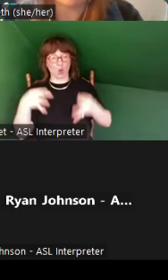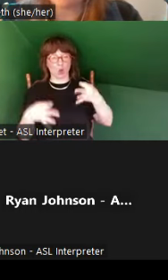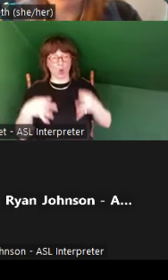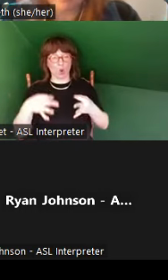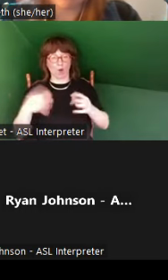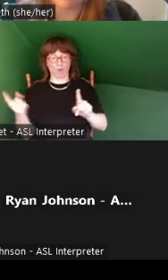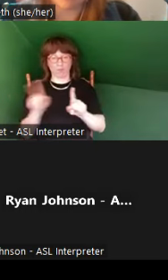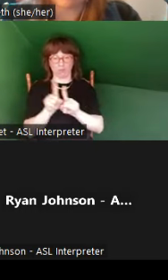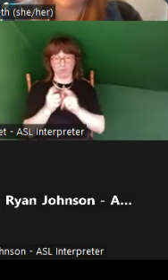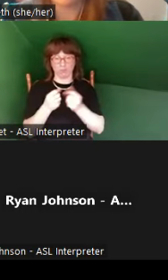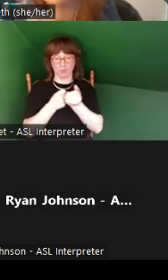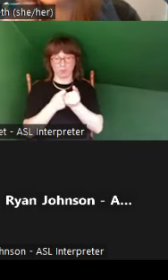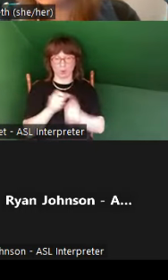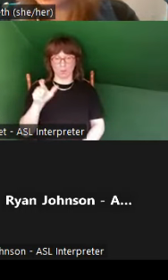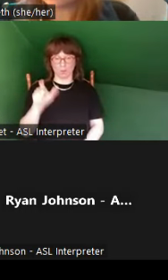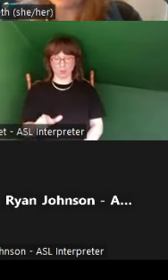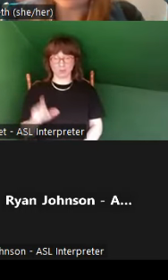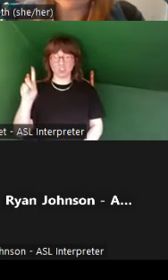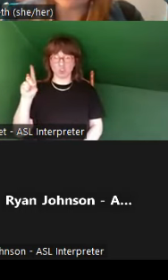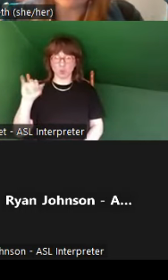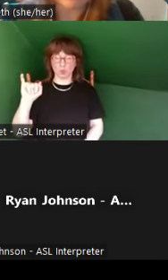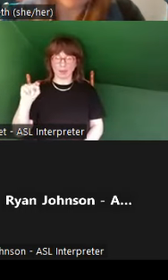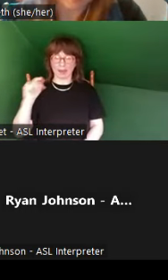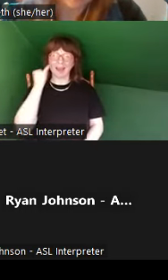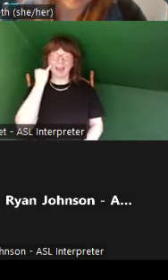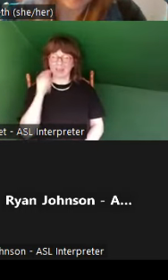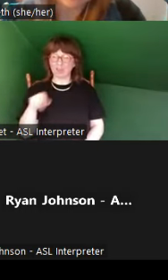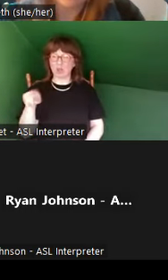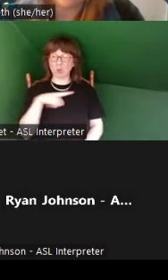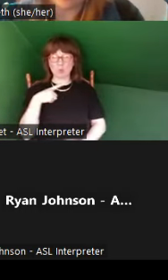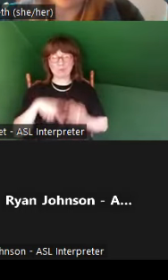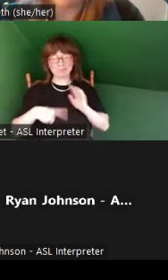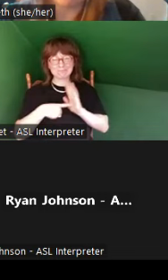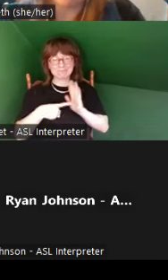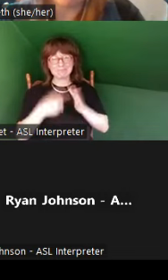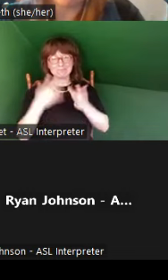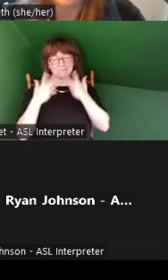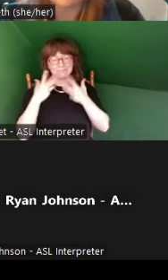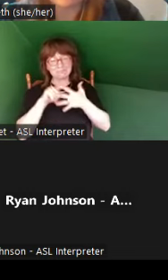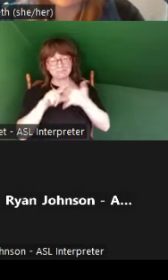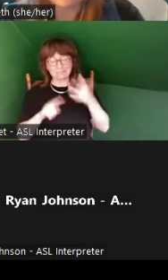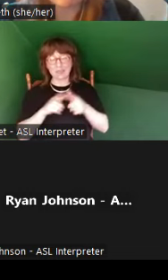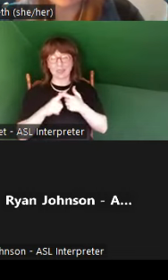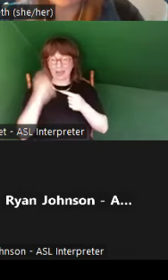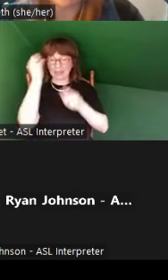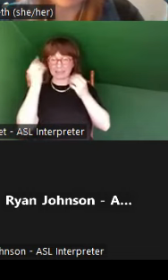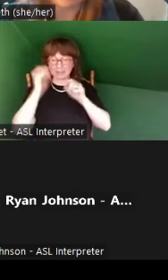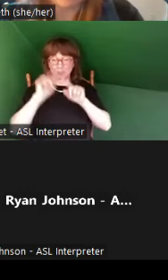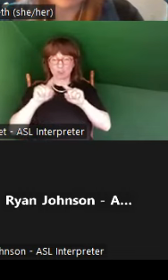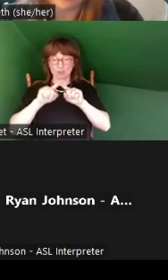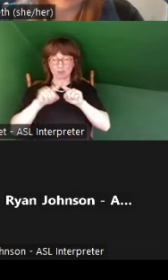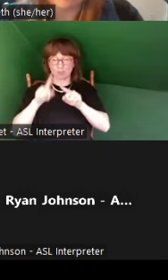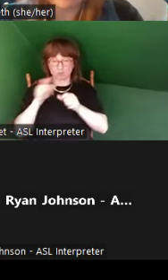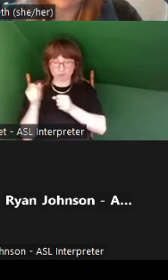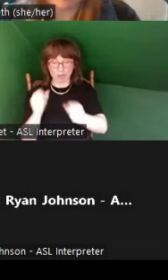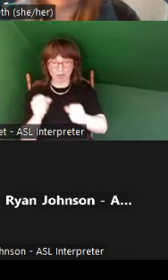do. If you don't have the capacity, look into what you could do to expand that. Because being in a